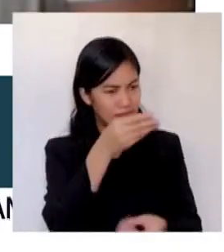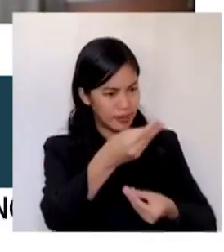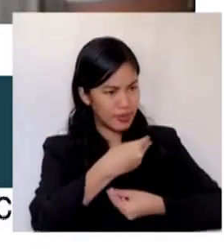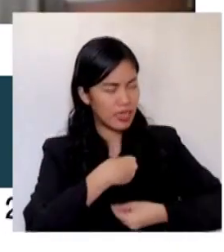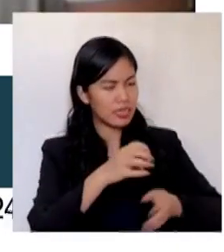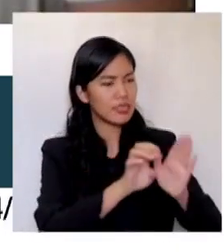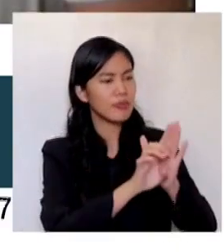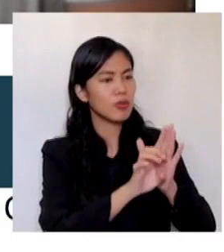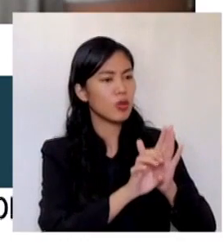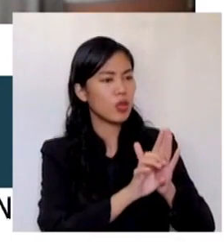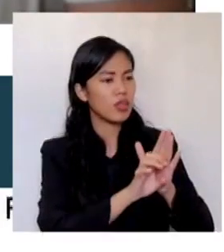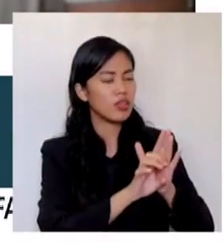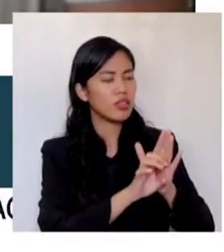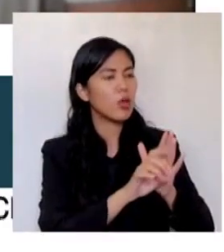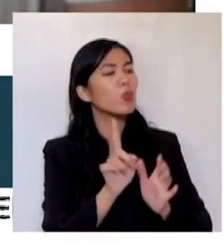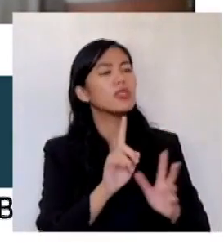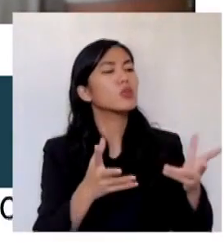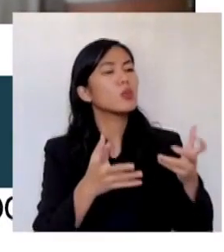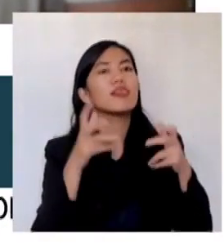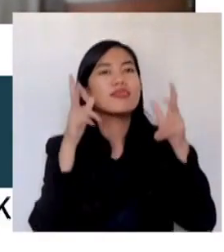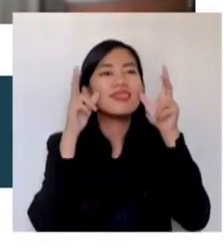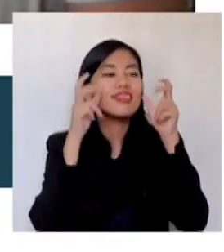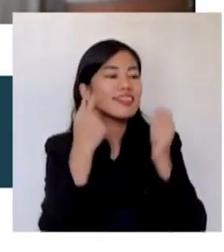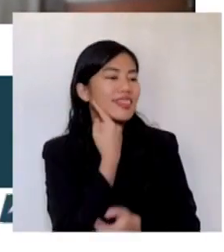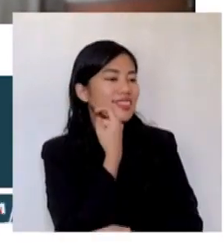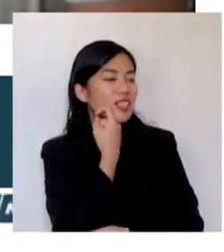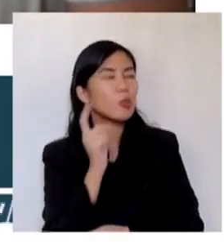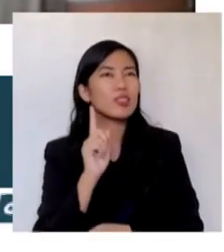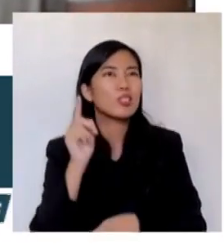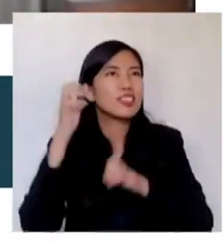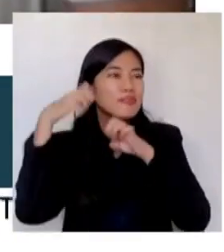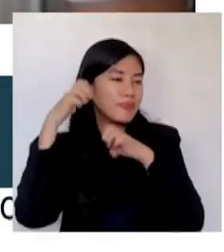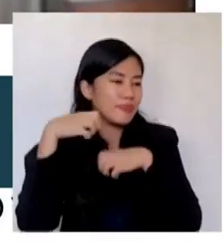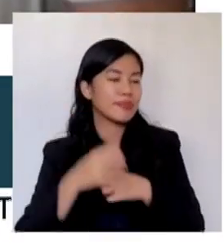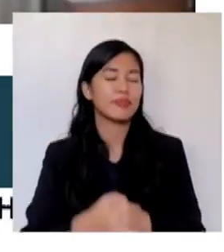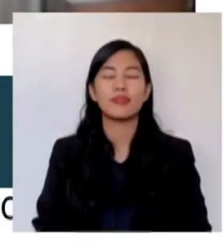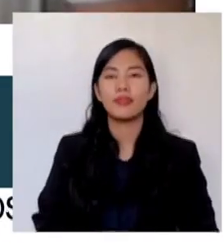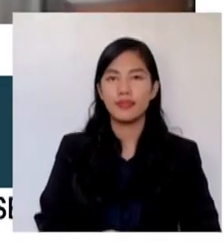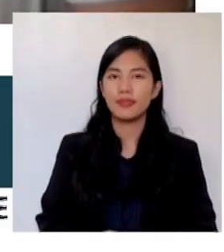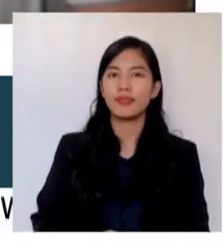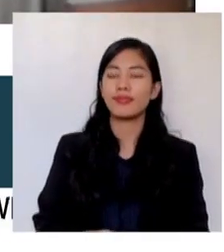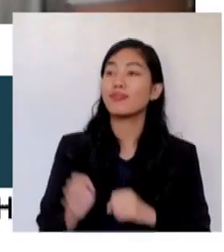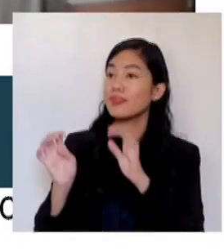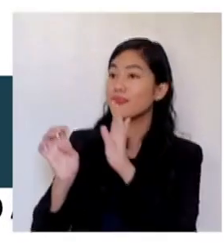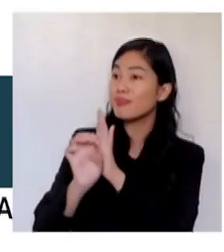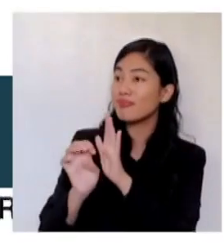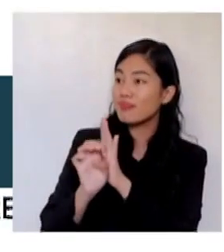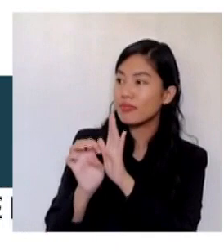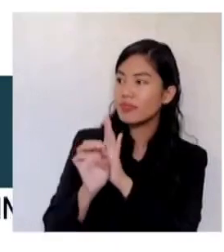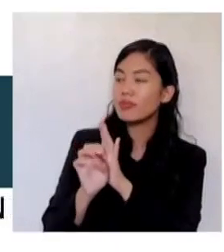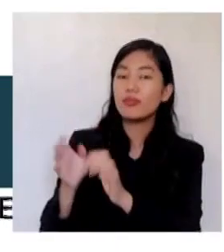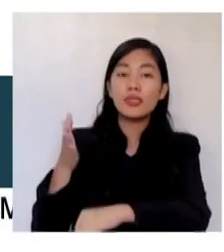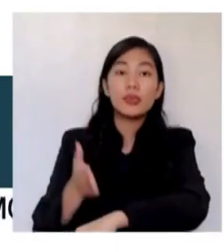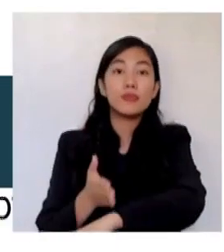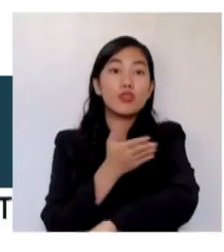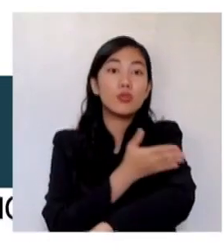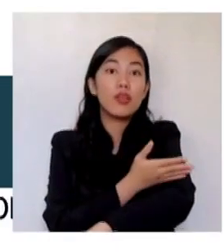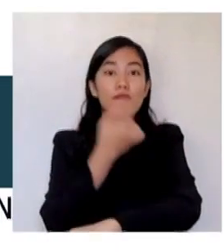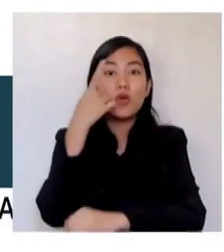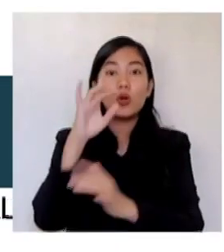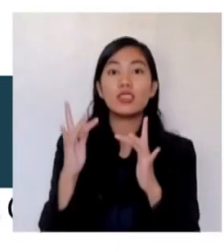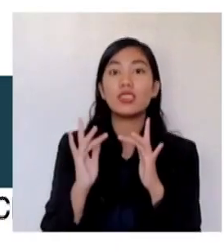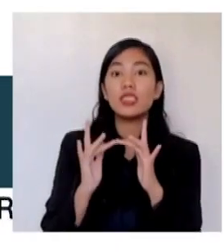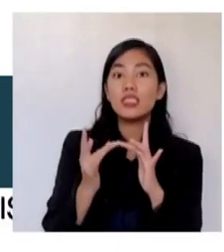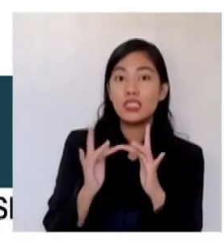you hoping to hear from the candidates? Give us an example. For example, improving connectivity in such a way